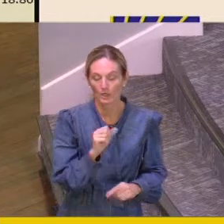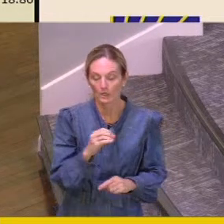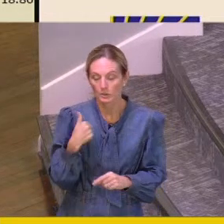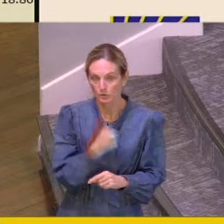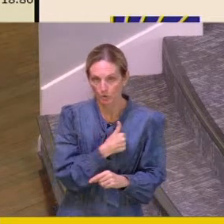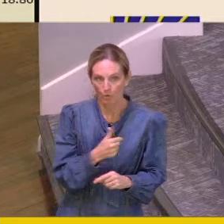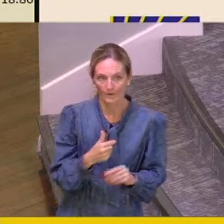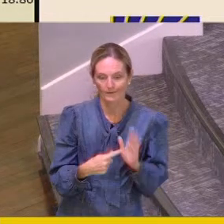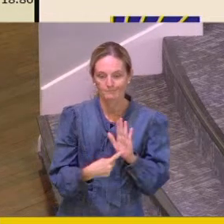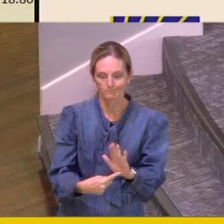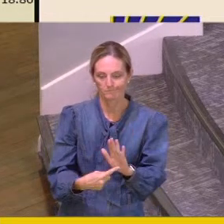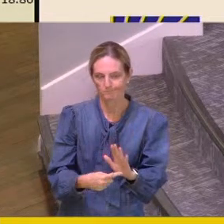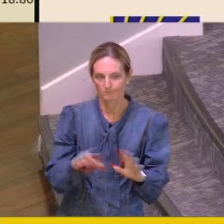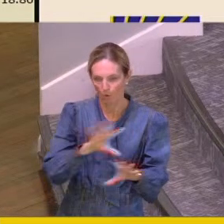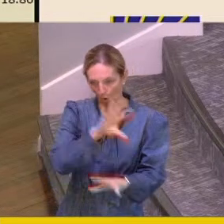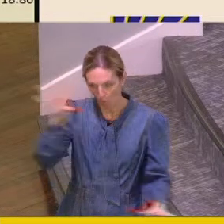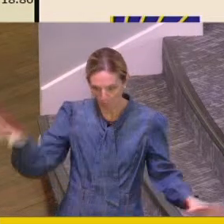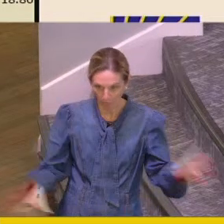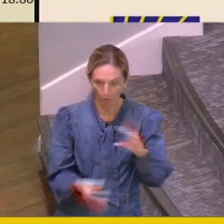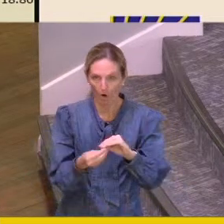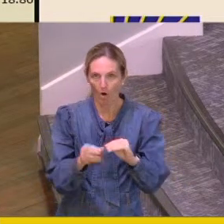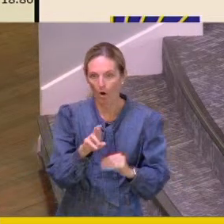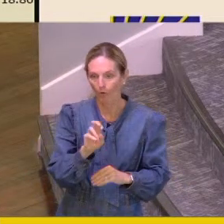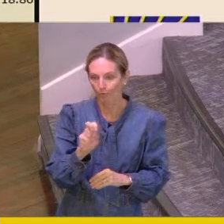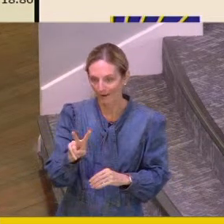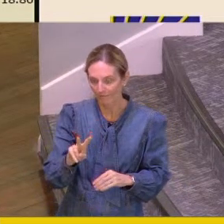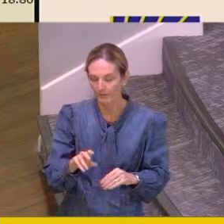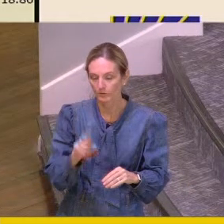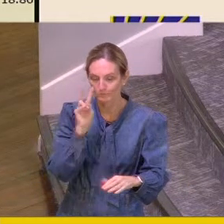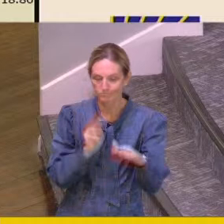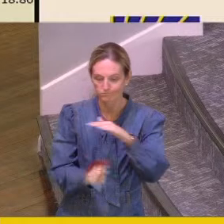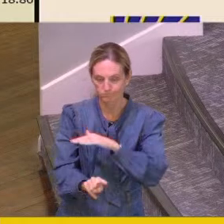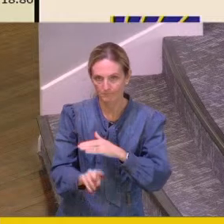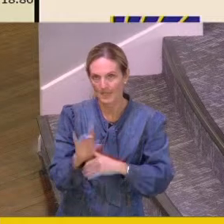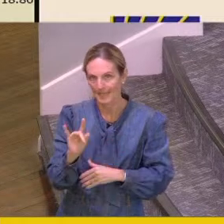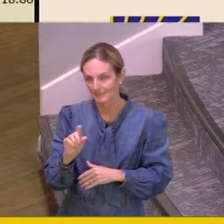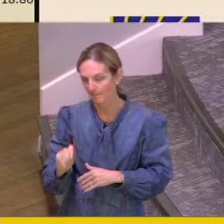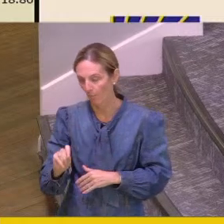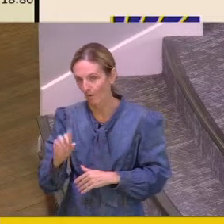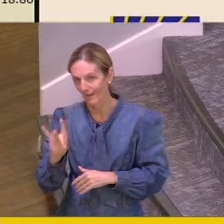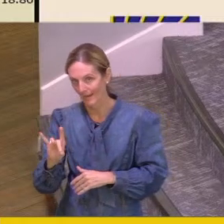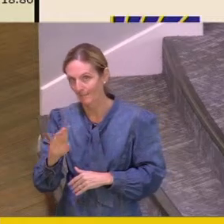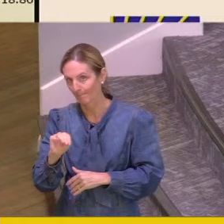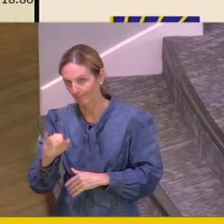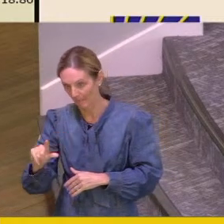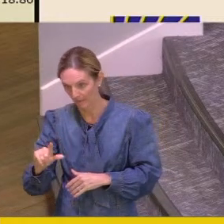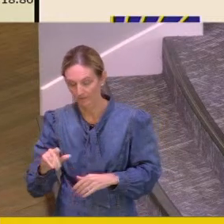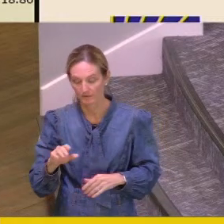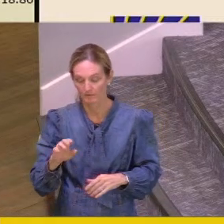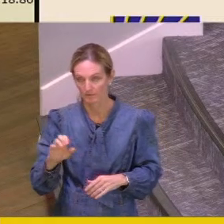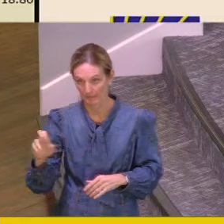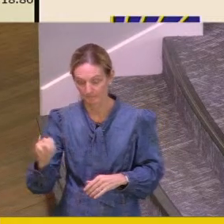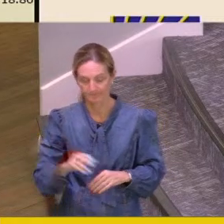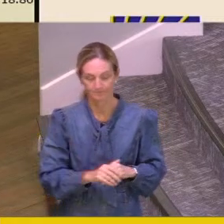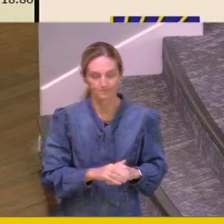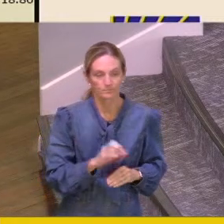overall revenue projection using the 18.8 mils. But overall, looking